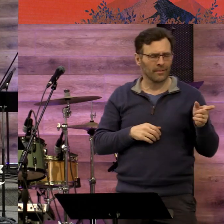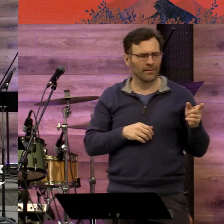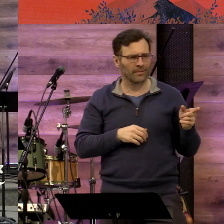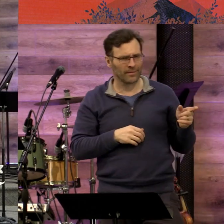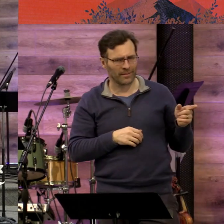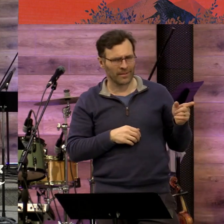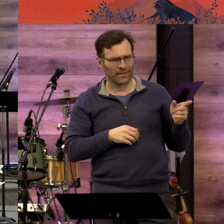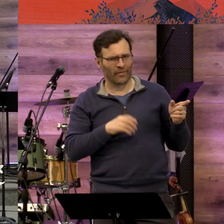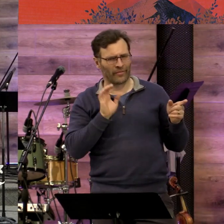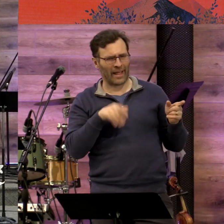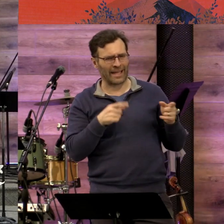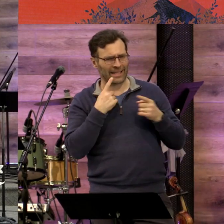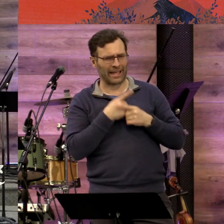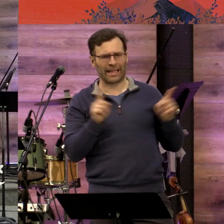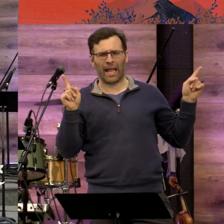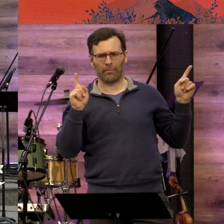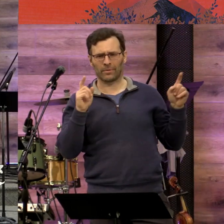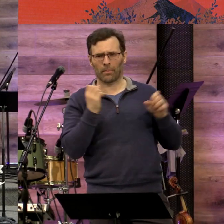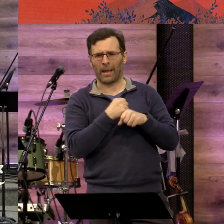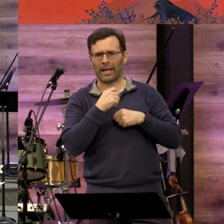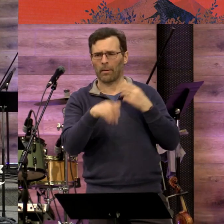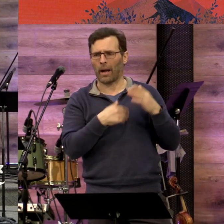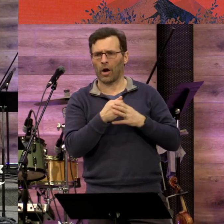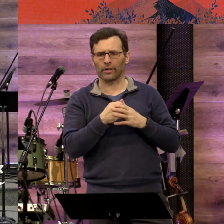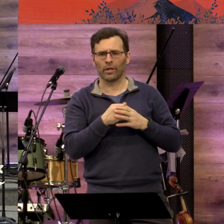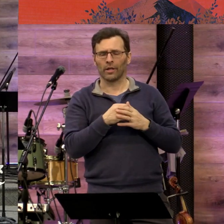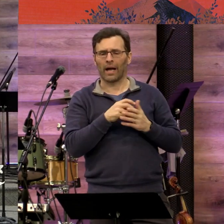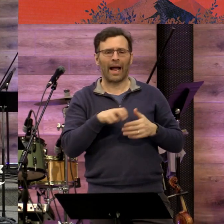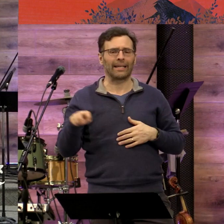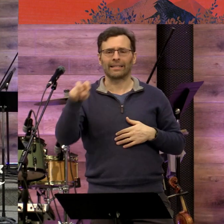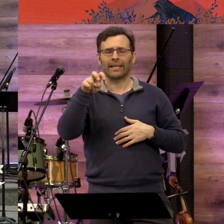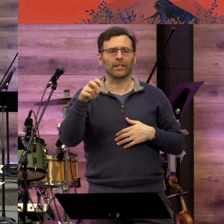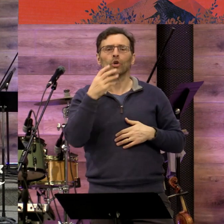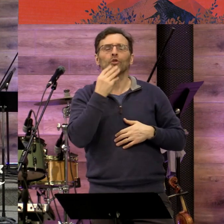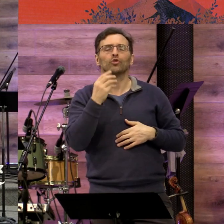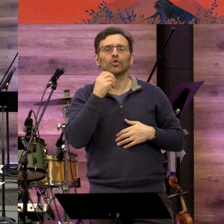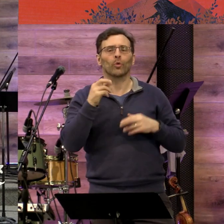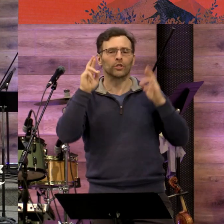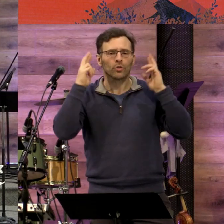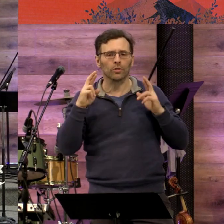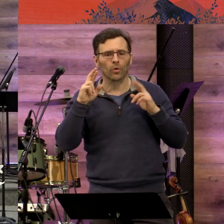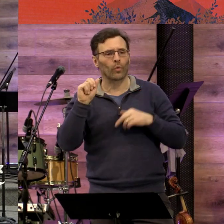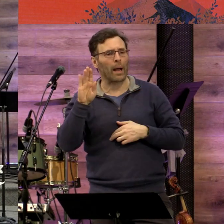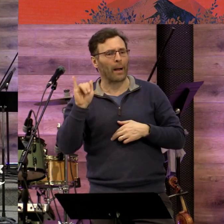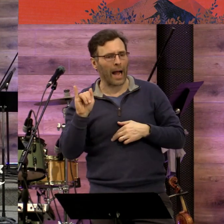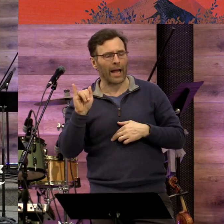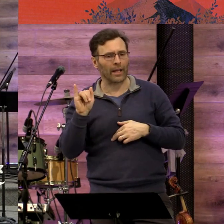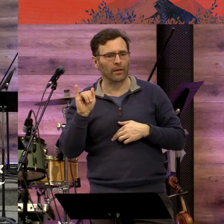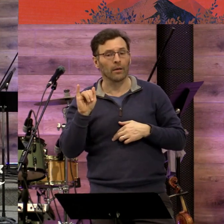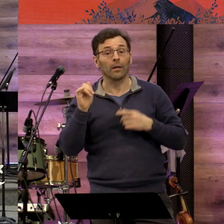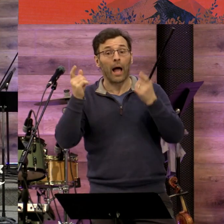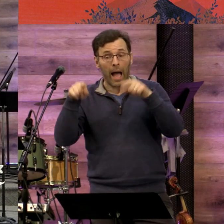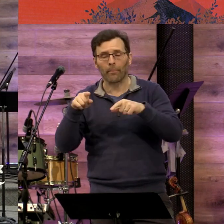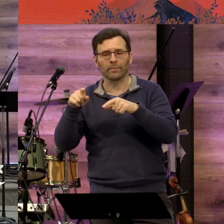pretty bold claim to make about an itinerant Jewish rabbi who found himself crucified.